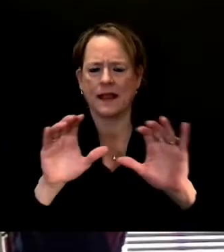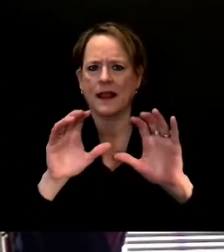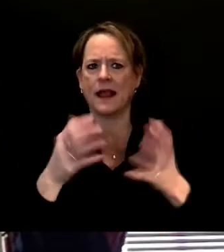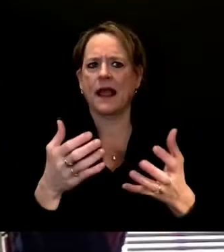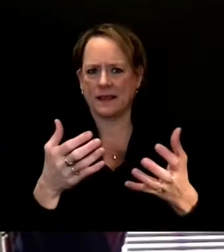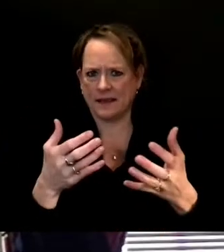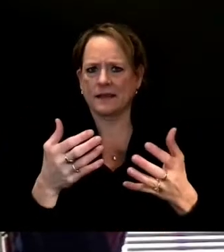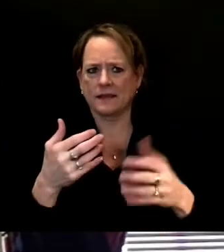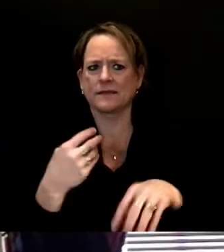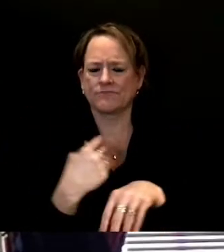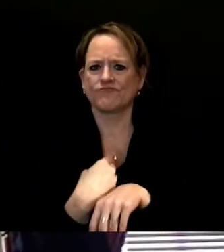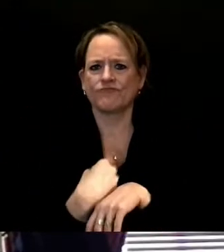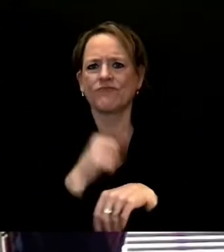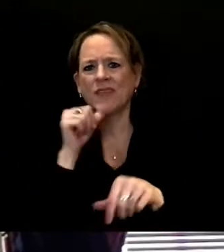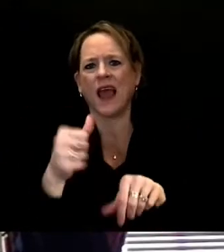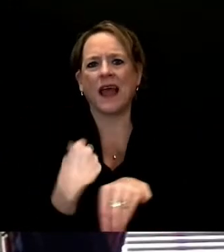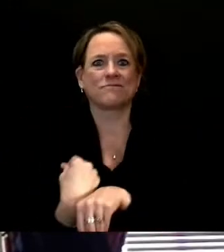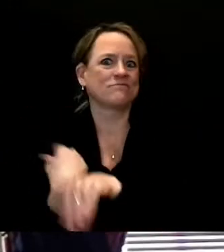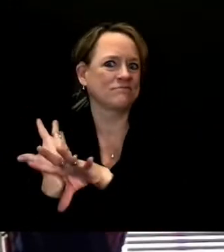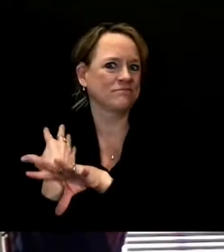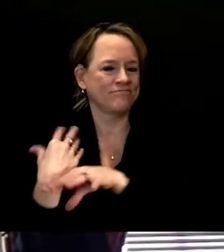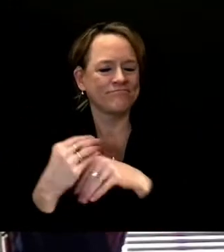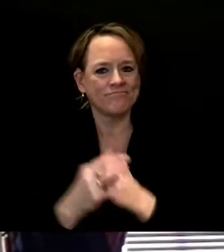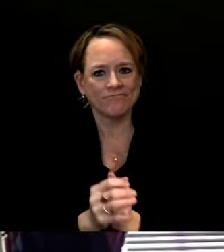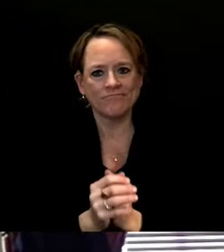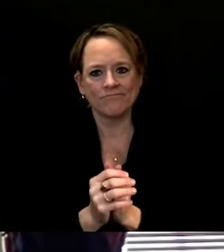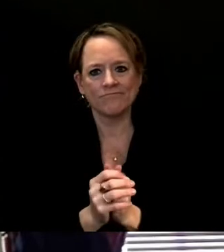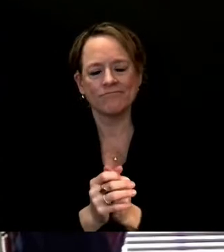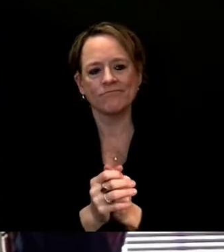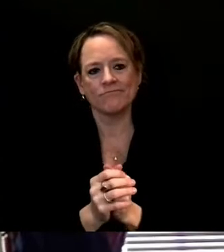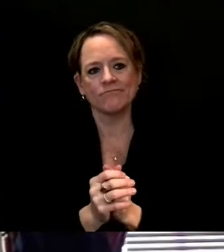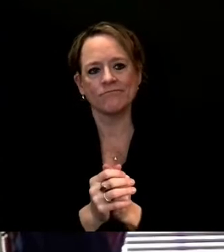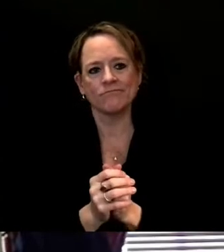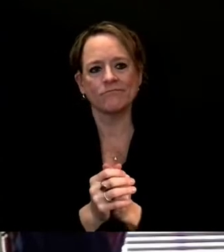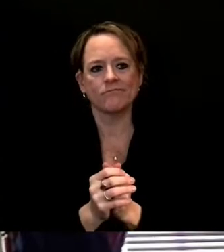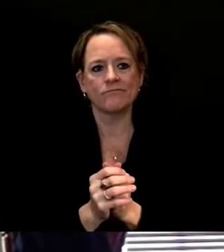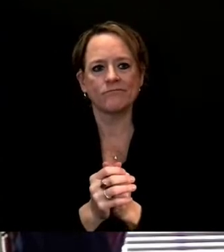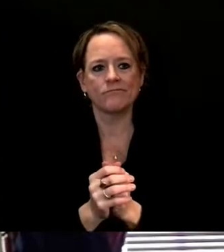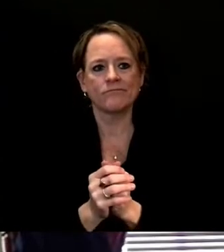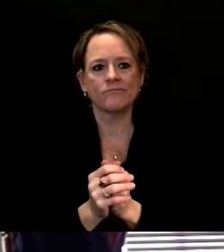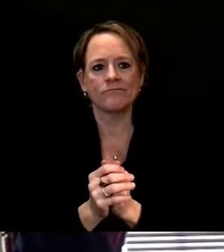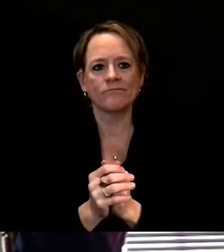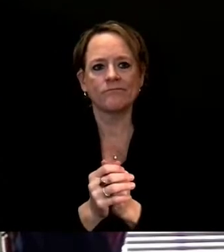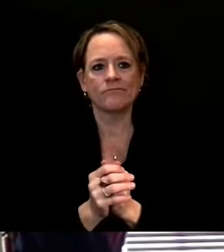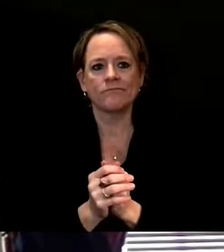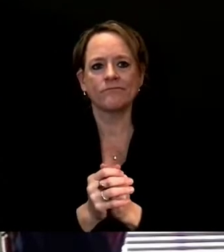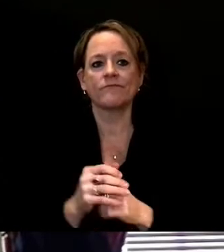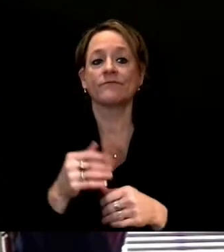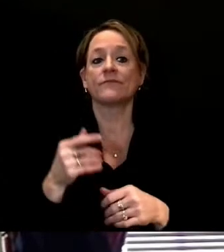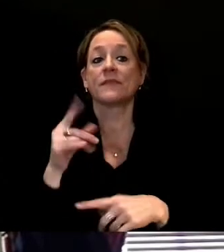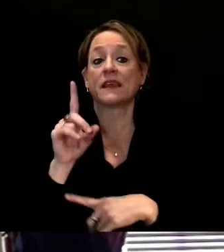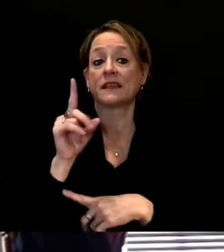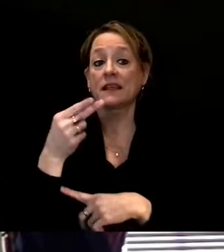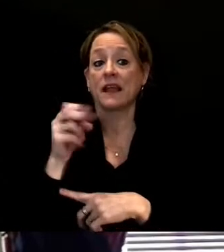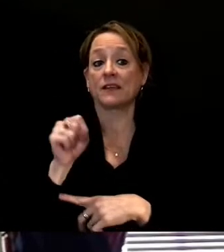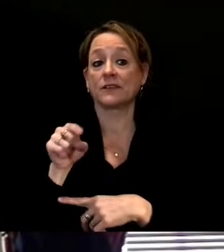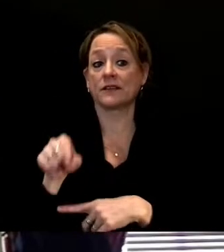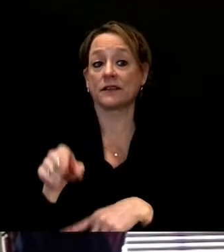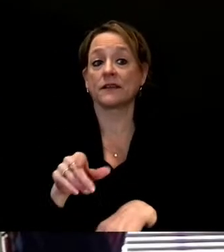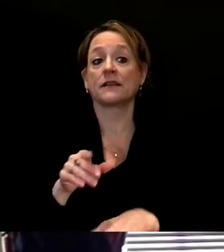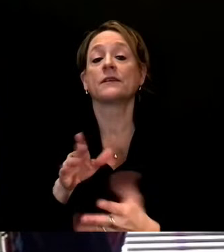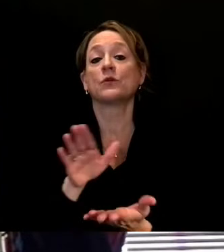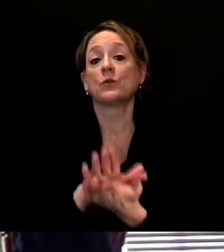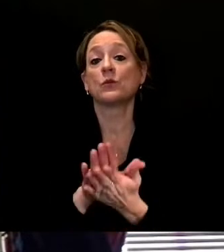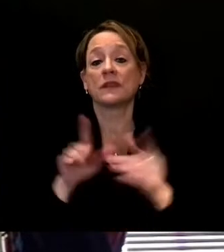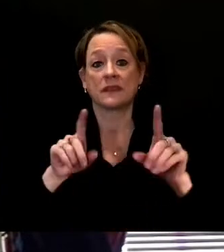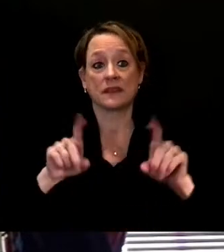schools on DHS's school-based testing program. This program received federal funding and provides free, safe,